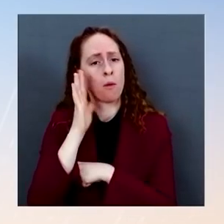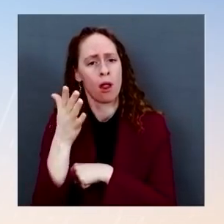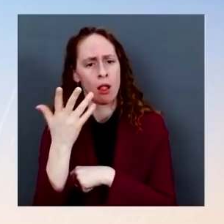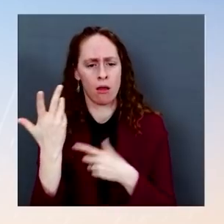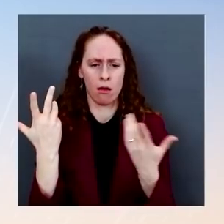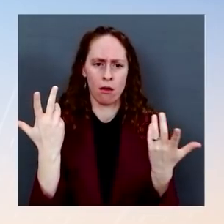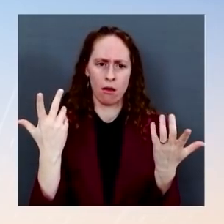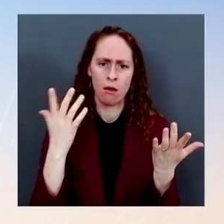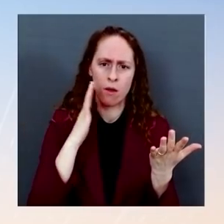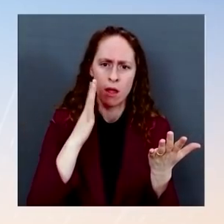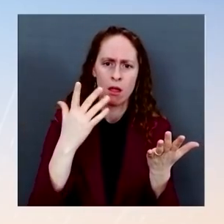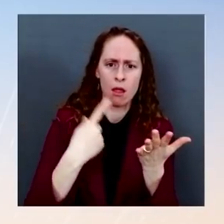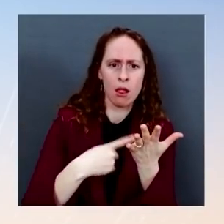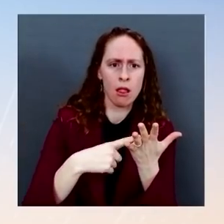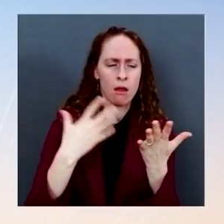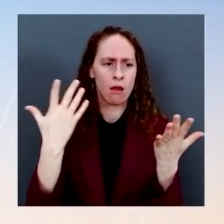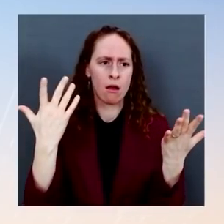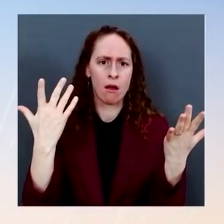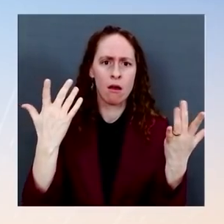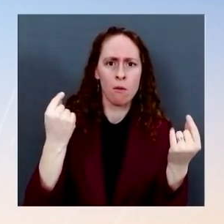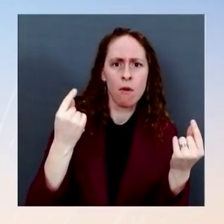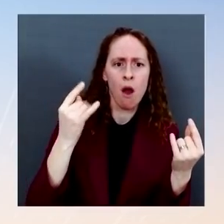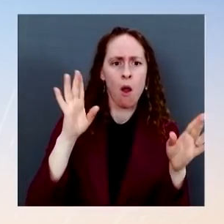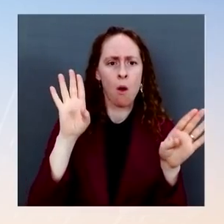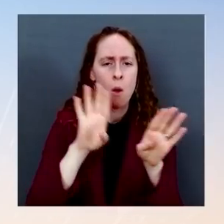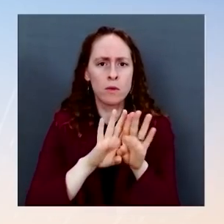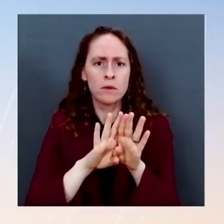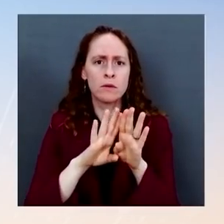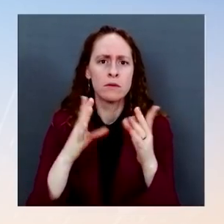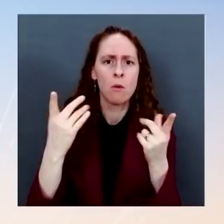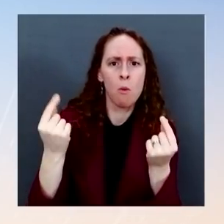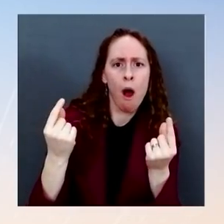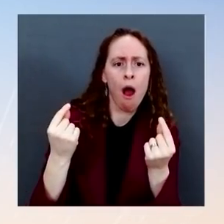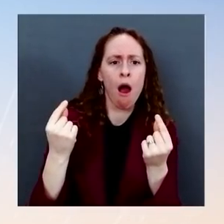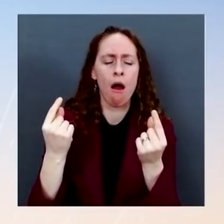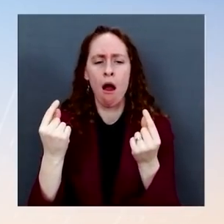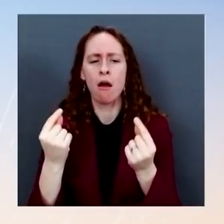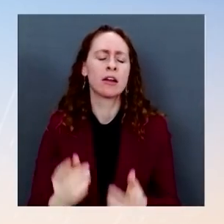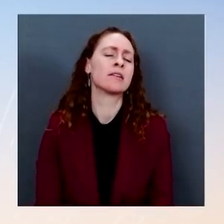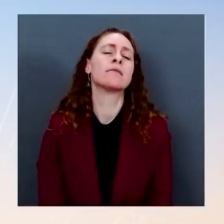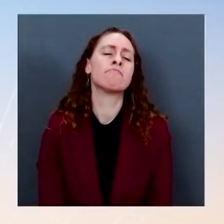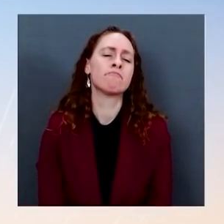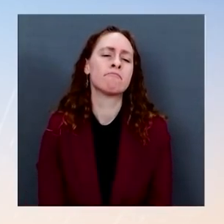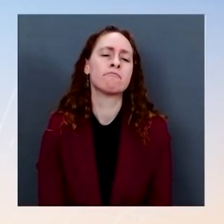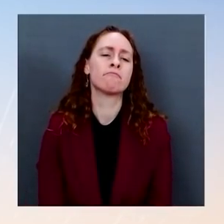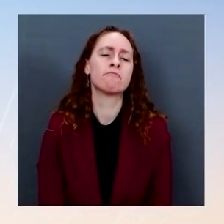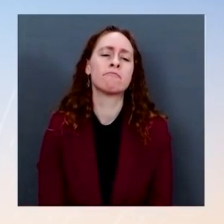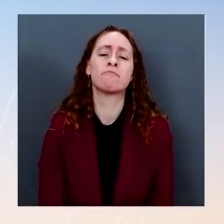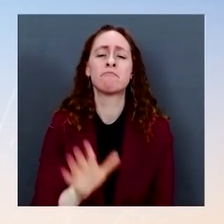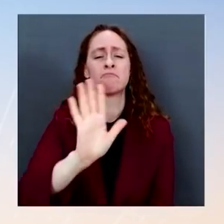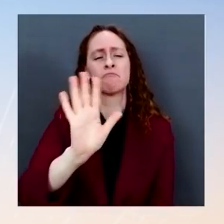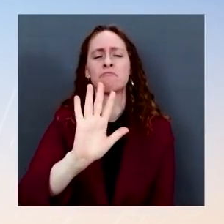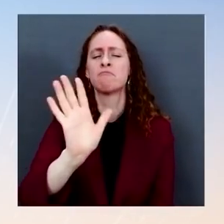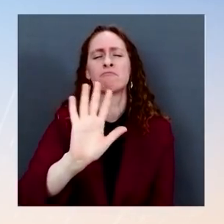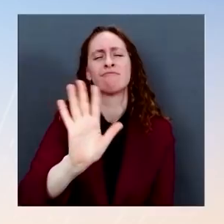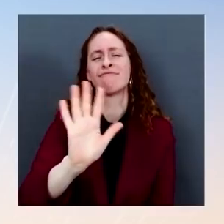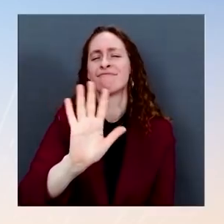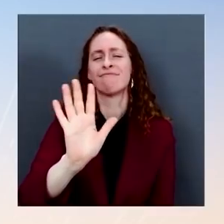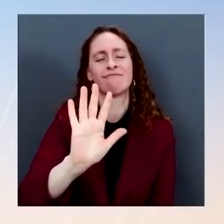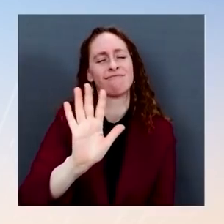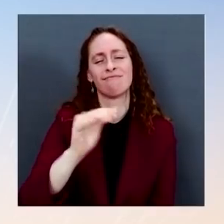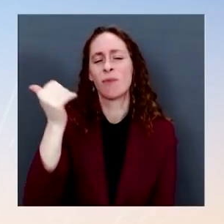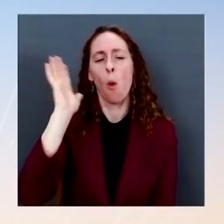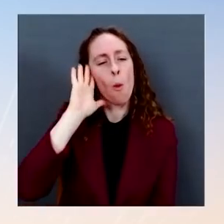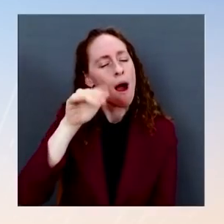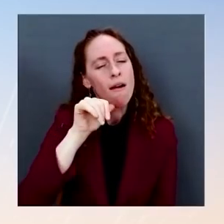to increase access and to increase testing, and the risks posed to unvaccinated individuals. Go ahead. Does the